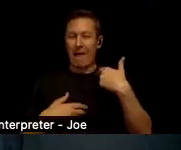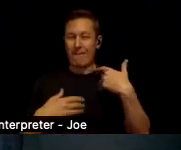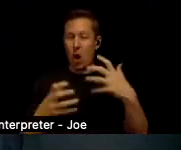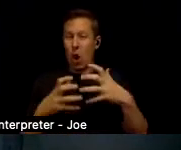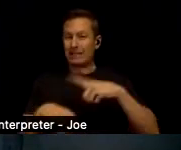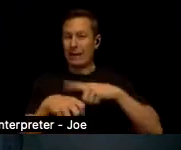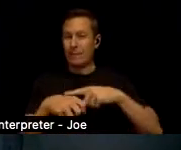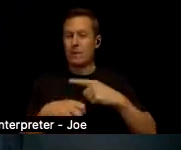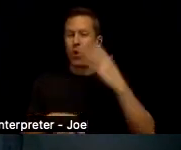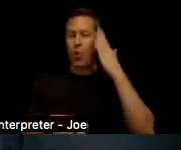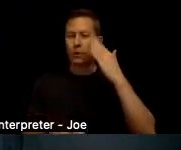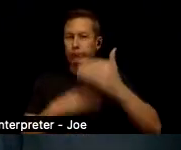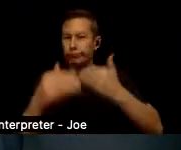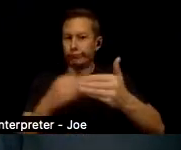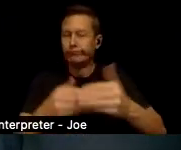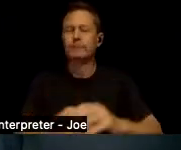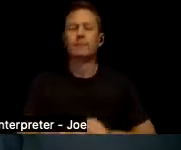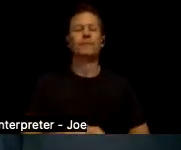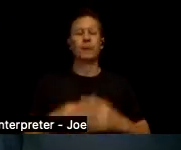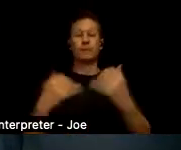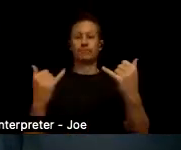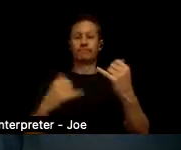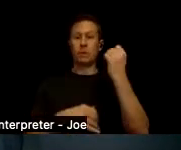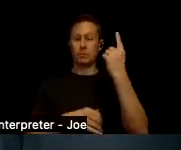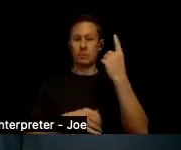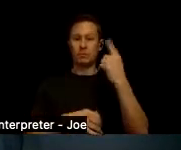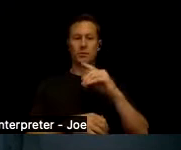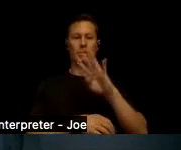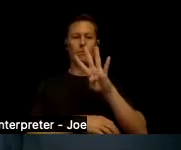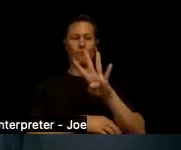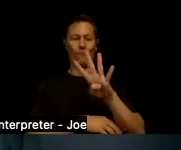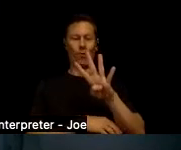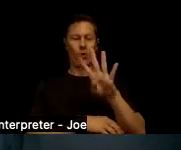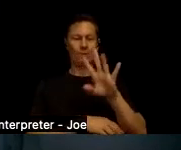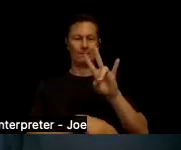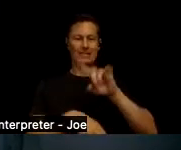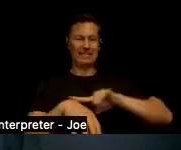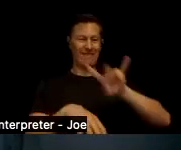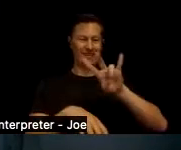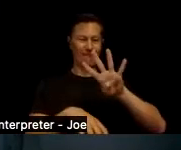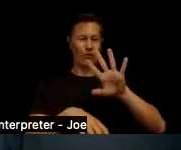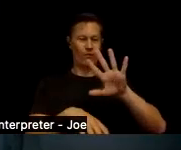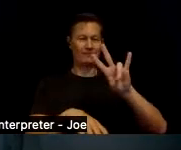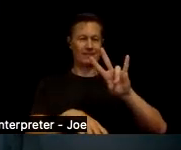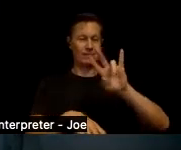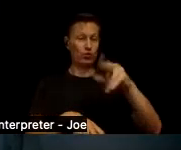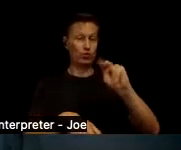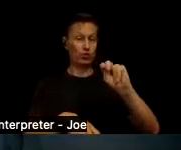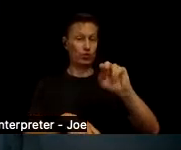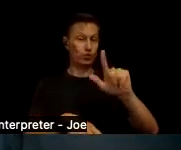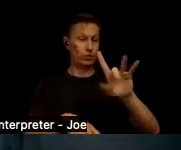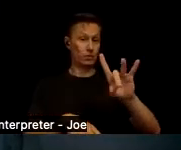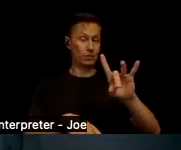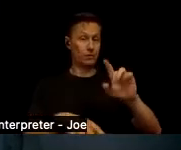program. So then again, as we all know, 4:57 a.m., June 28th, a bigger earthquake